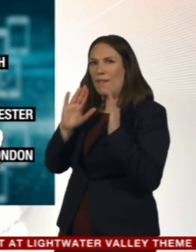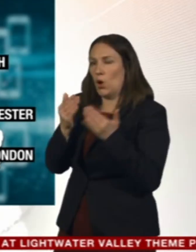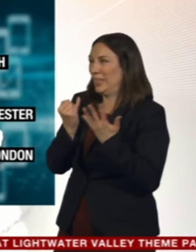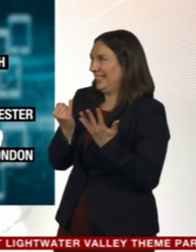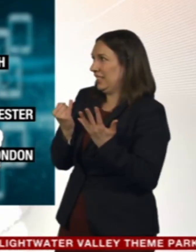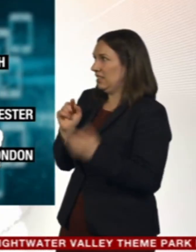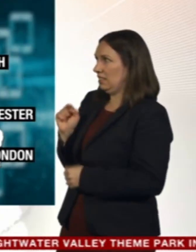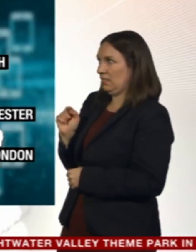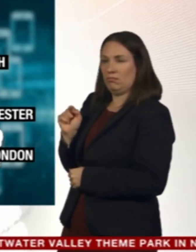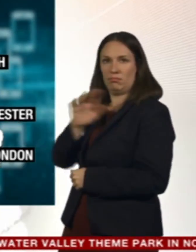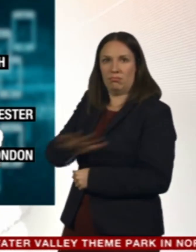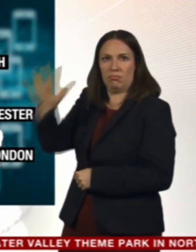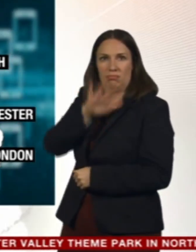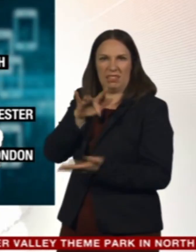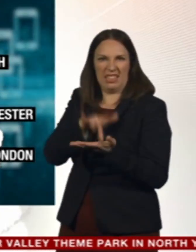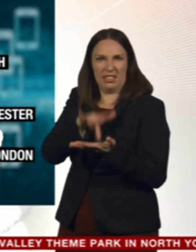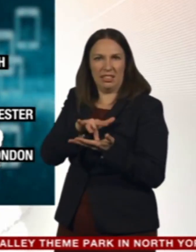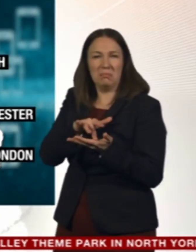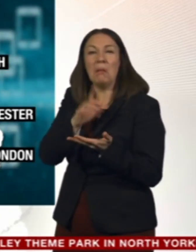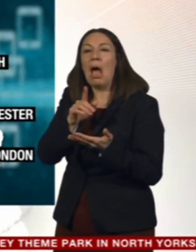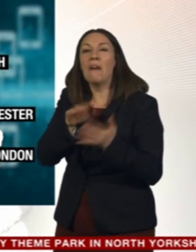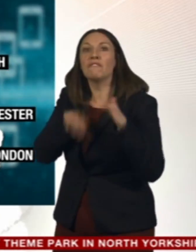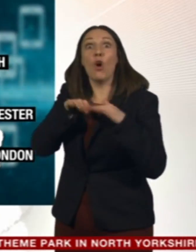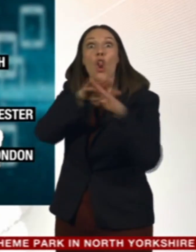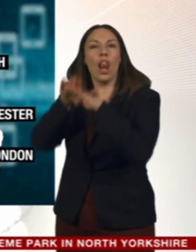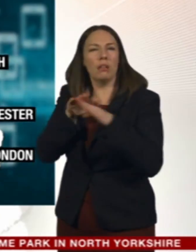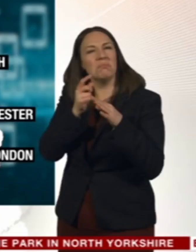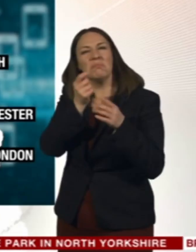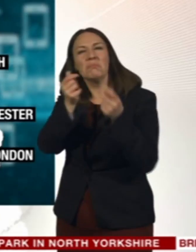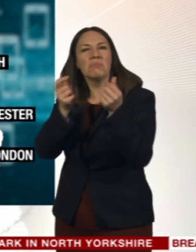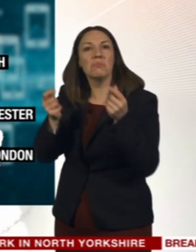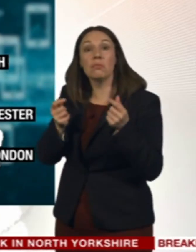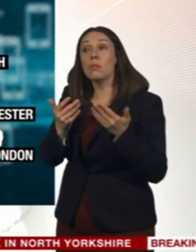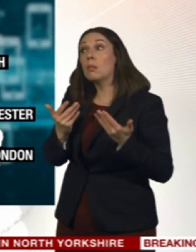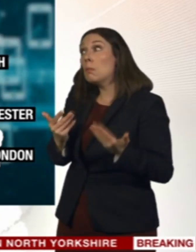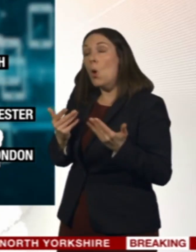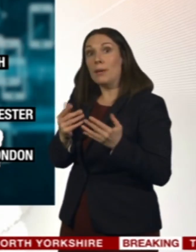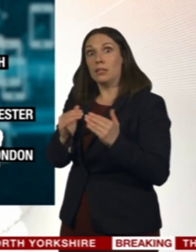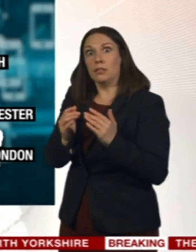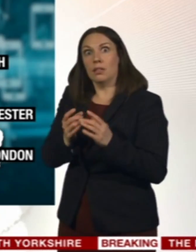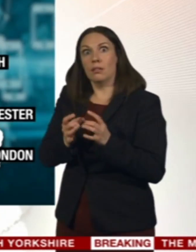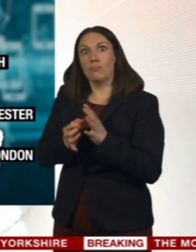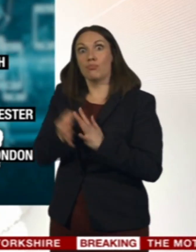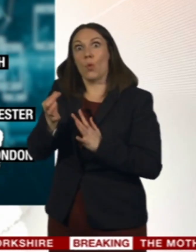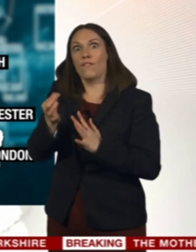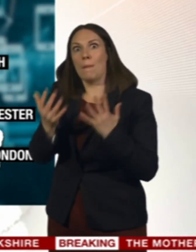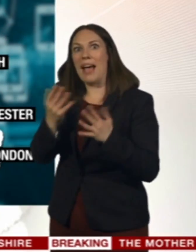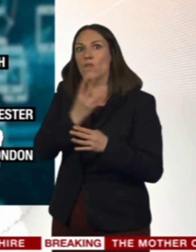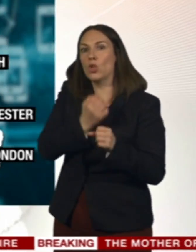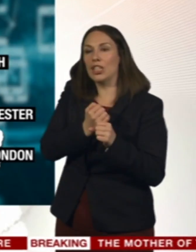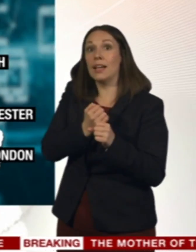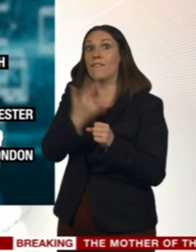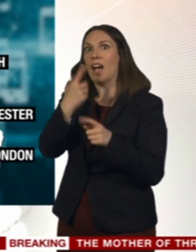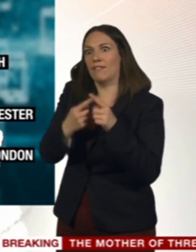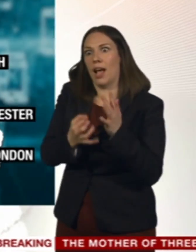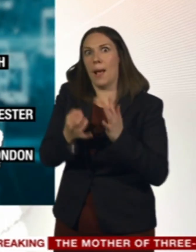And even there, coverage will be patchy. For now, speeds will be roughly 5 times as fast as 4G. But eventually,